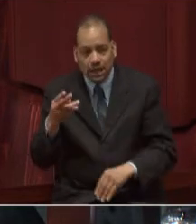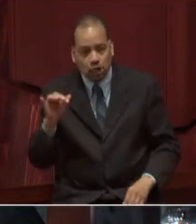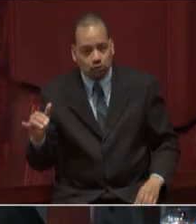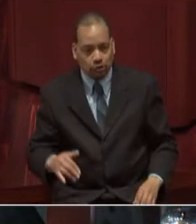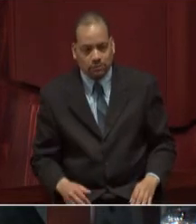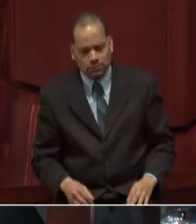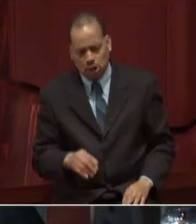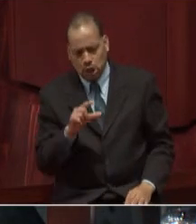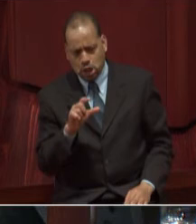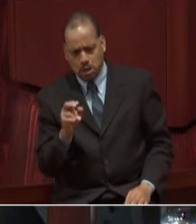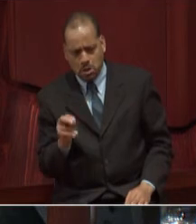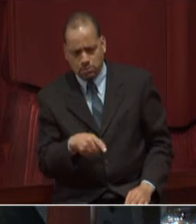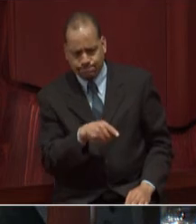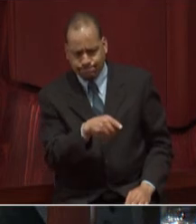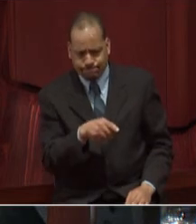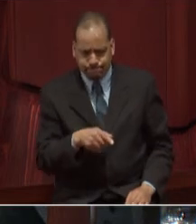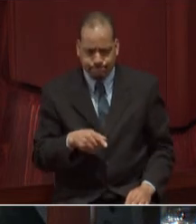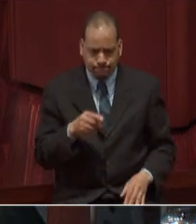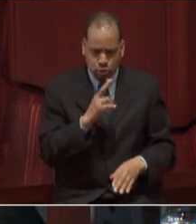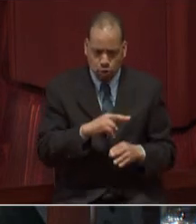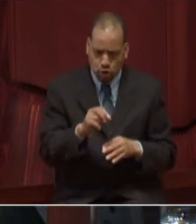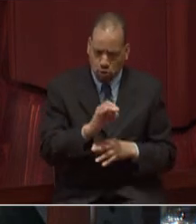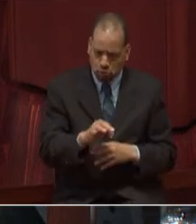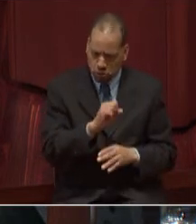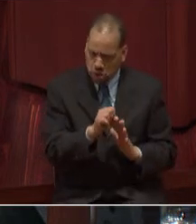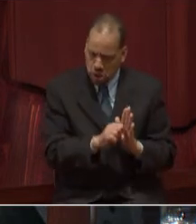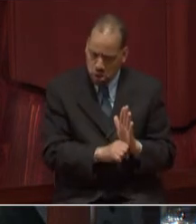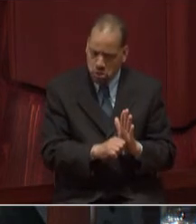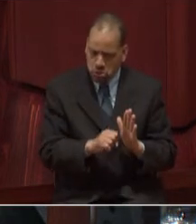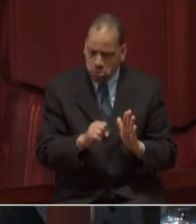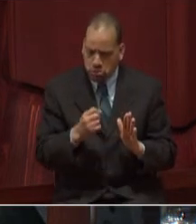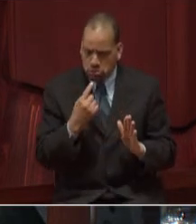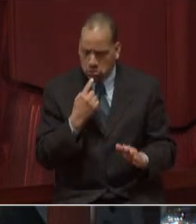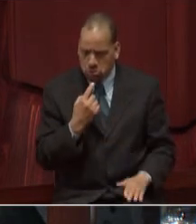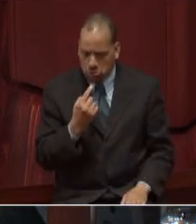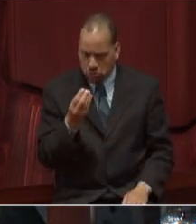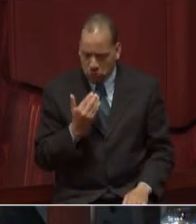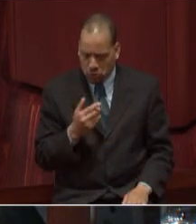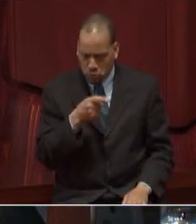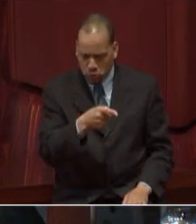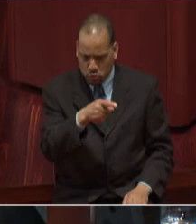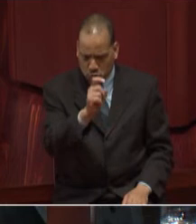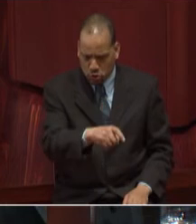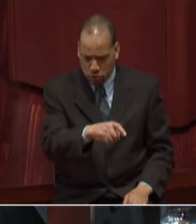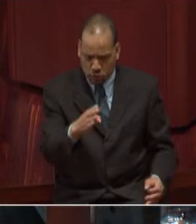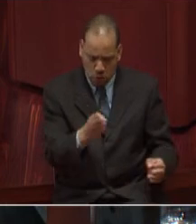Lehman, the Secretary of State has said that you must be